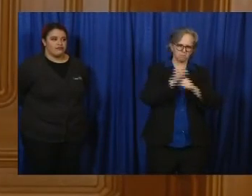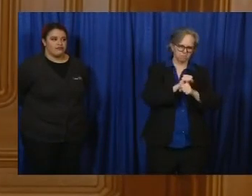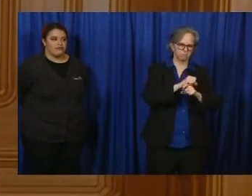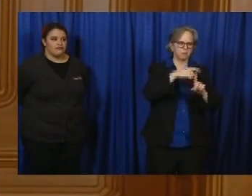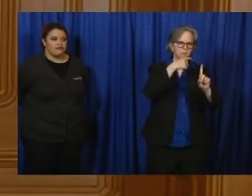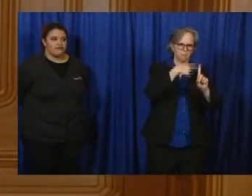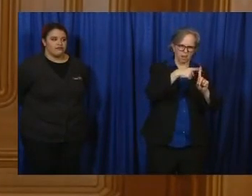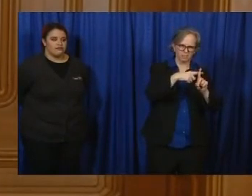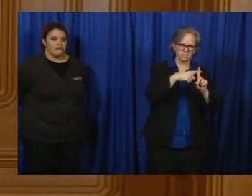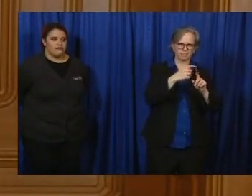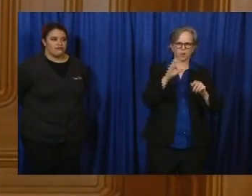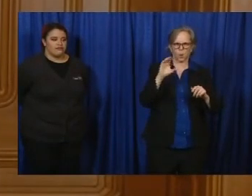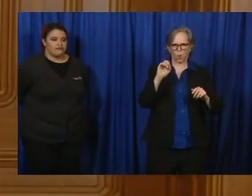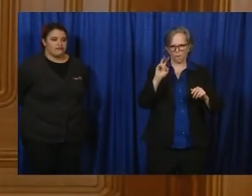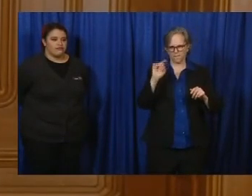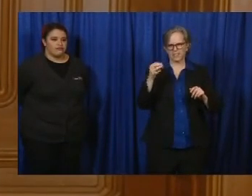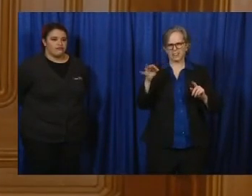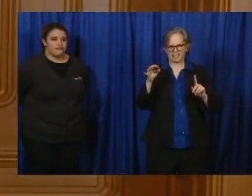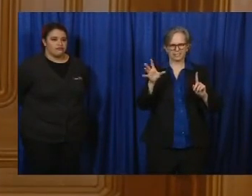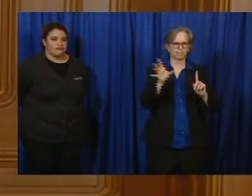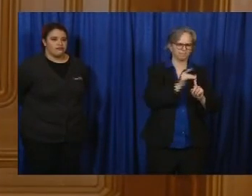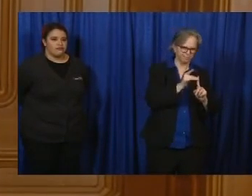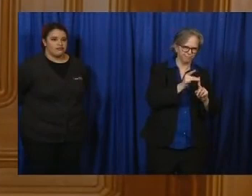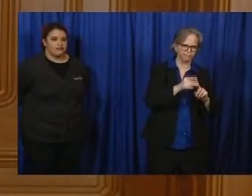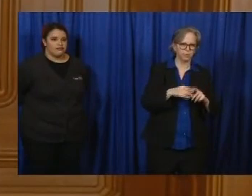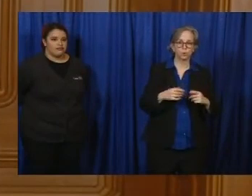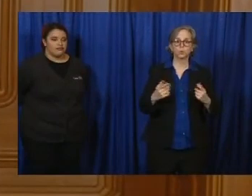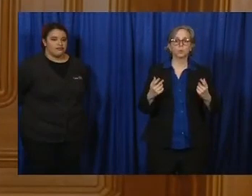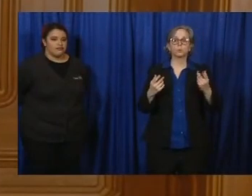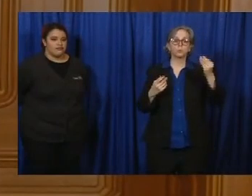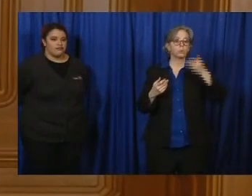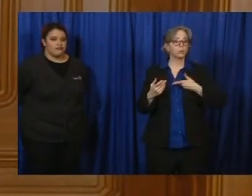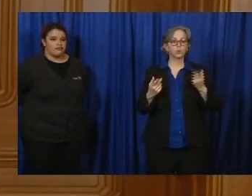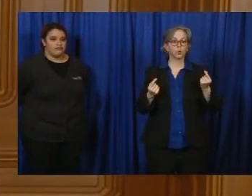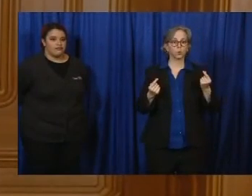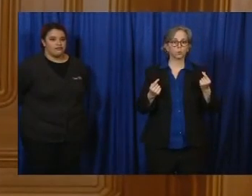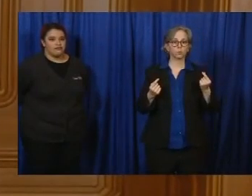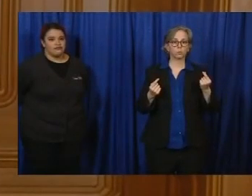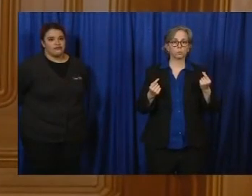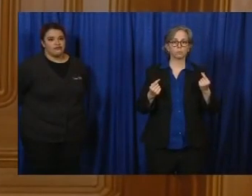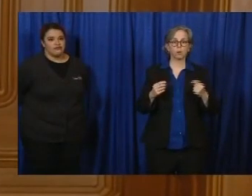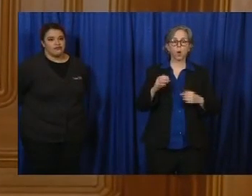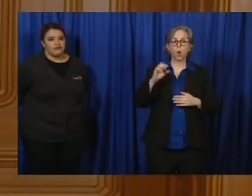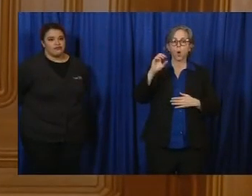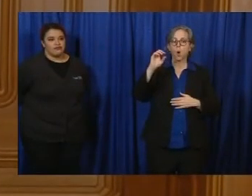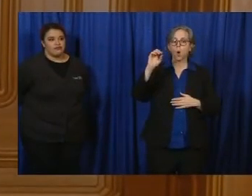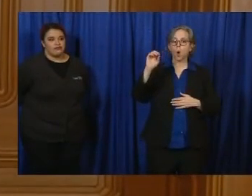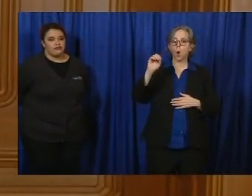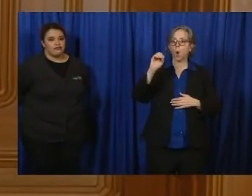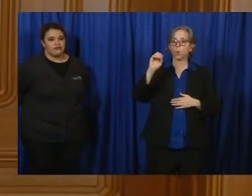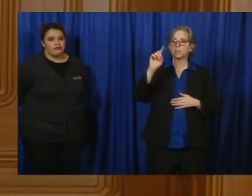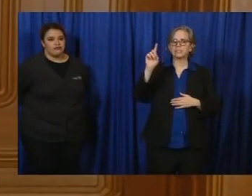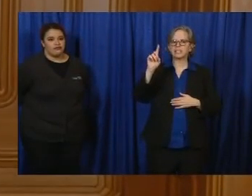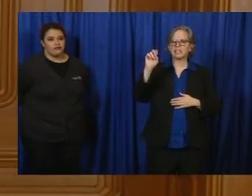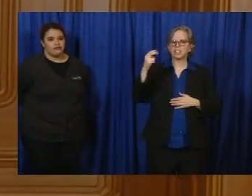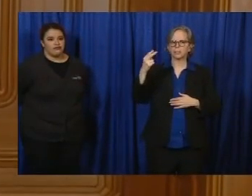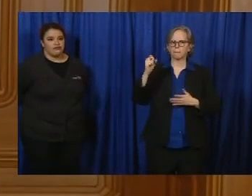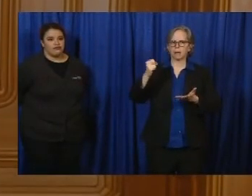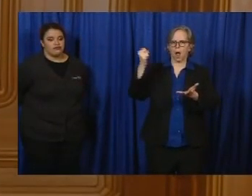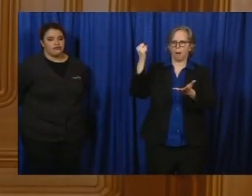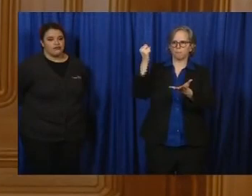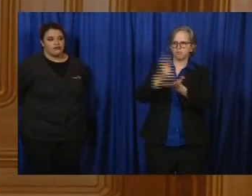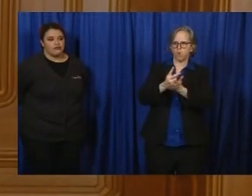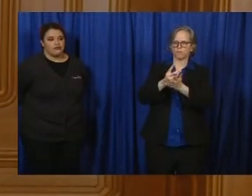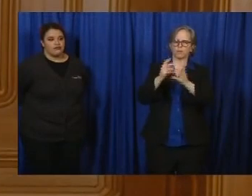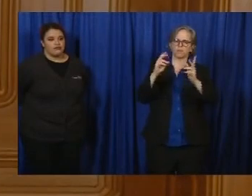As soon as we knew we had a positive staff member, we implemented an ODH-approved risk assessment form that takes into account exposure or